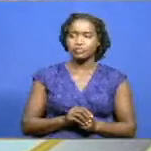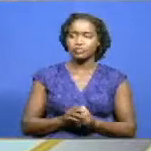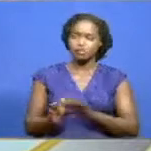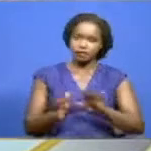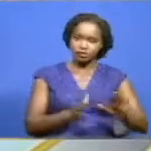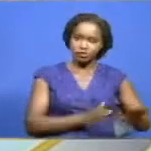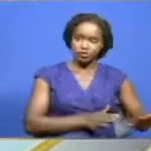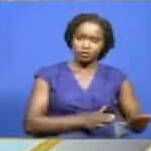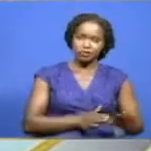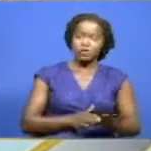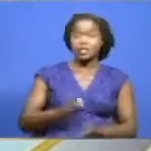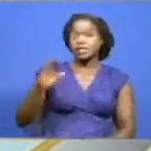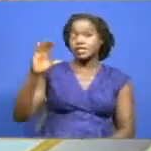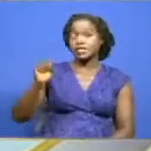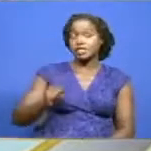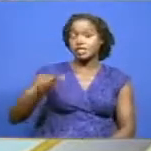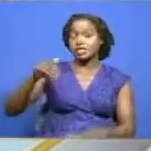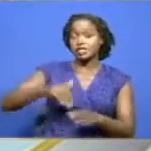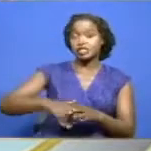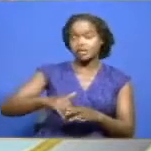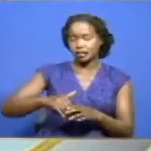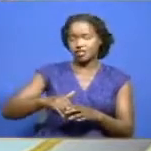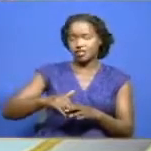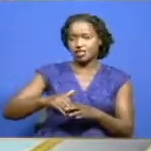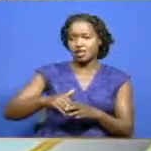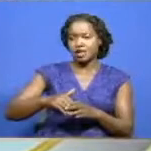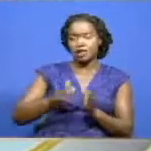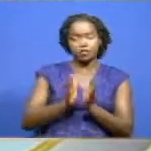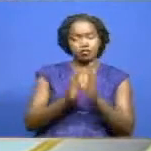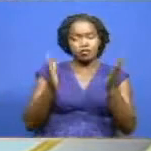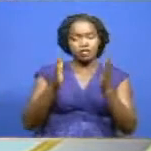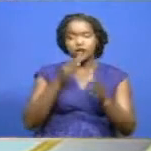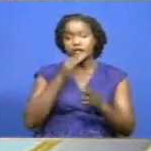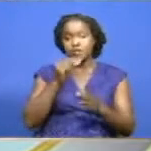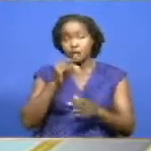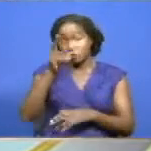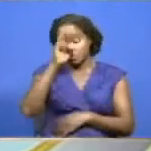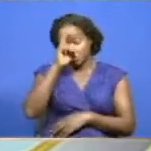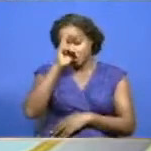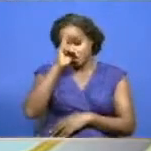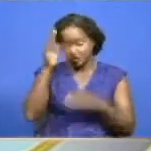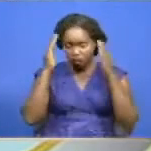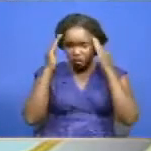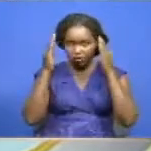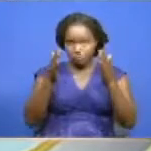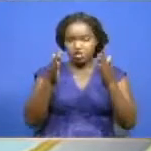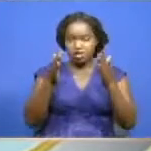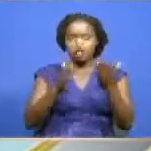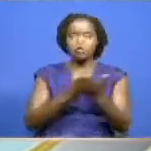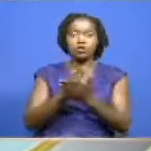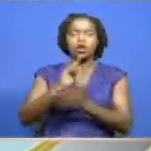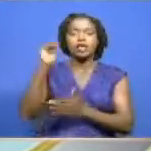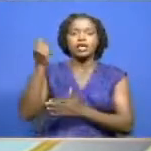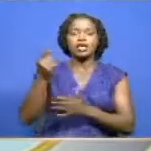Elsewhere, Interior Cabinet Secretary Dr. Fred Matiang’i has lauded the men in uniform for their commitment in ensuring Kenyans enjoy